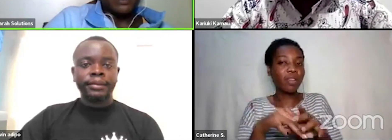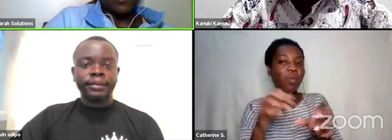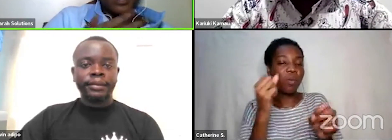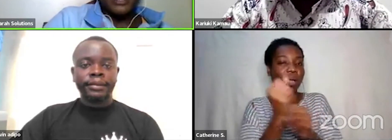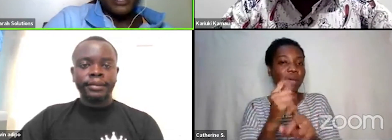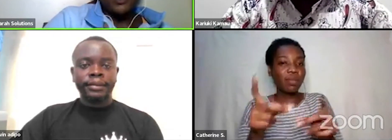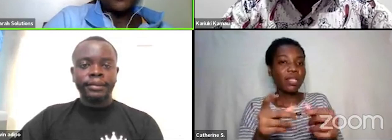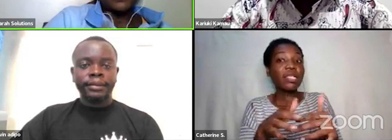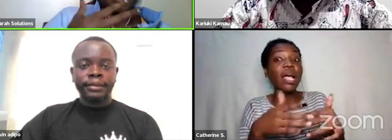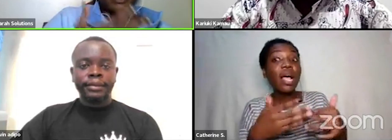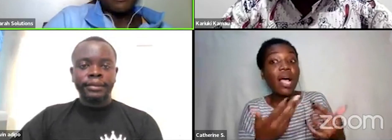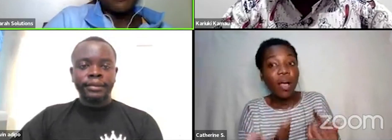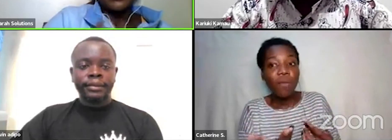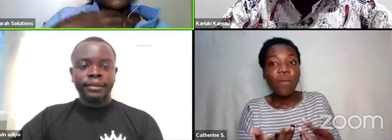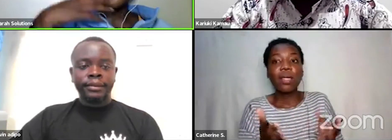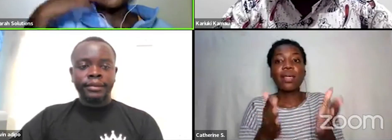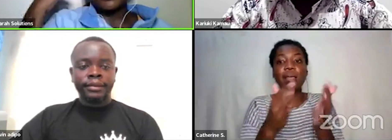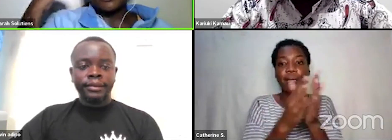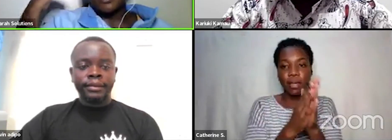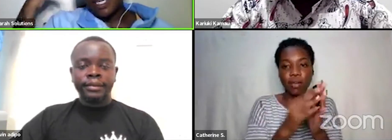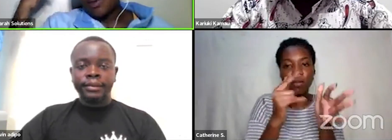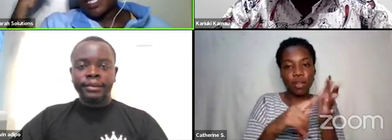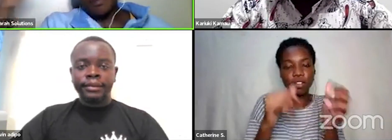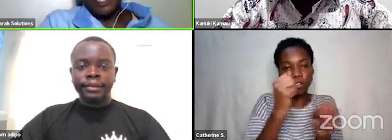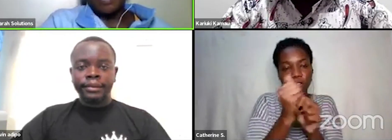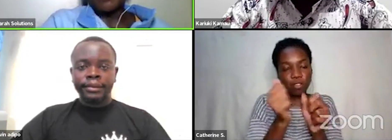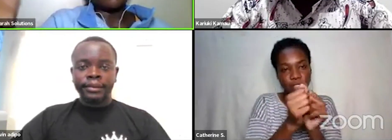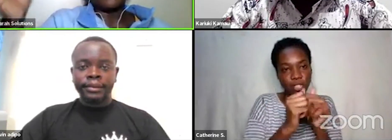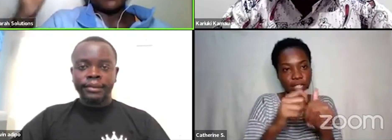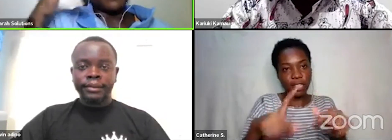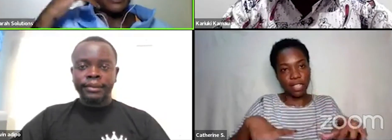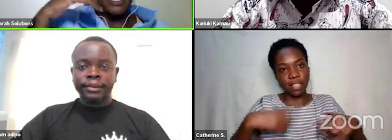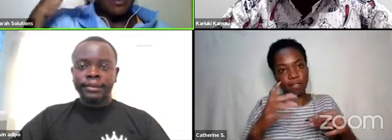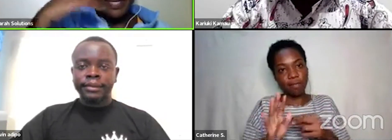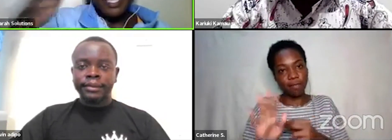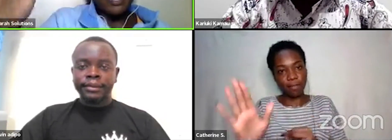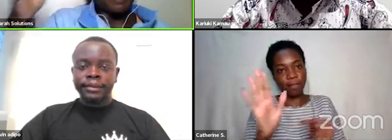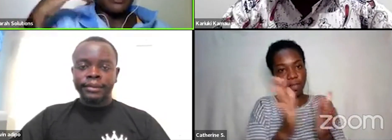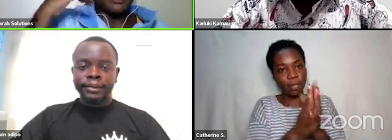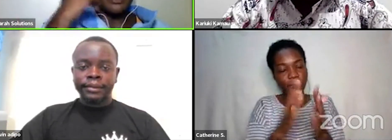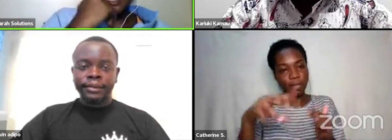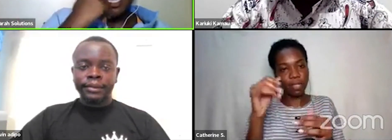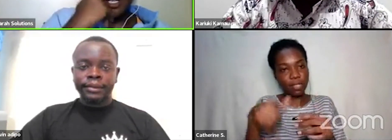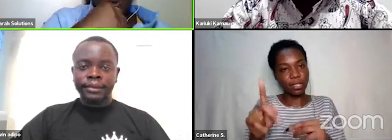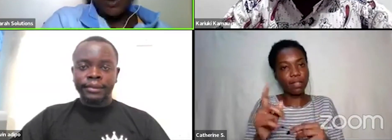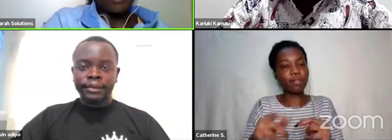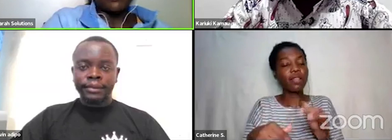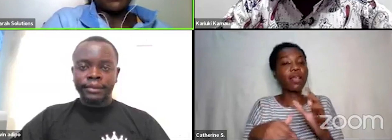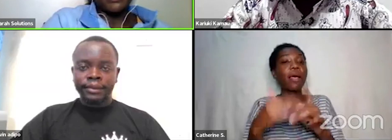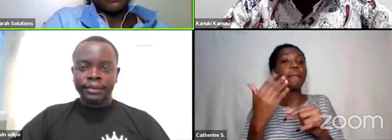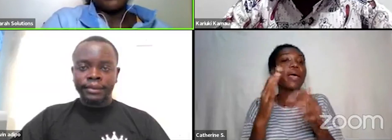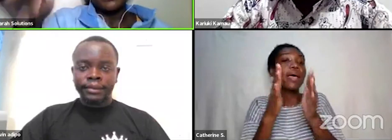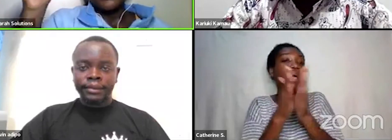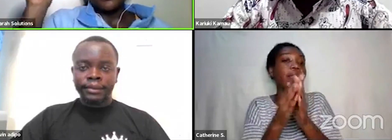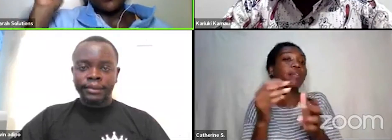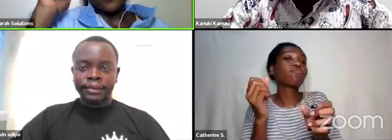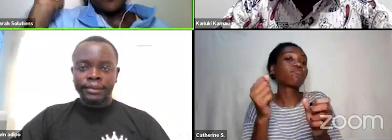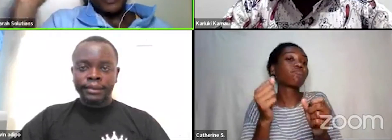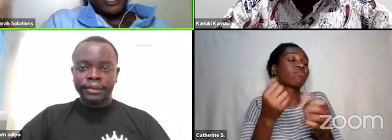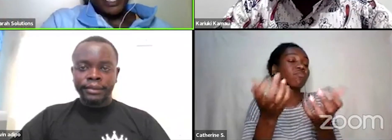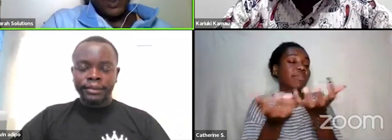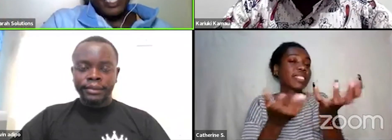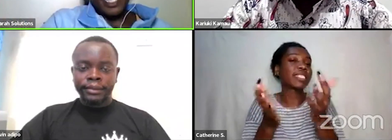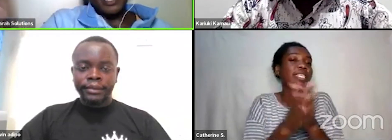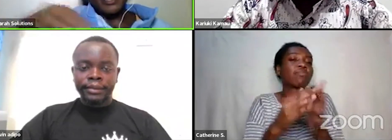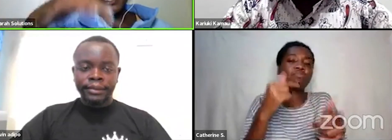they are, what they're doing with their lives, which is now they picked themselves up and they are running a business. They are doing well for themselves.